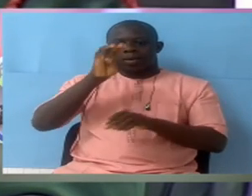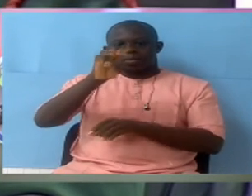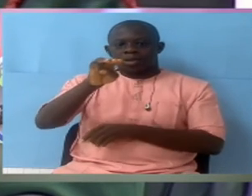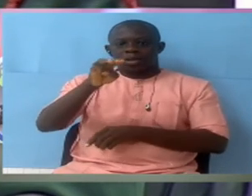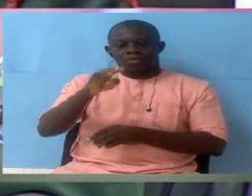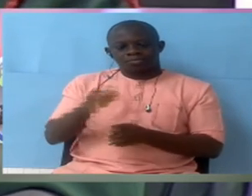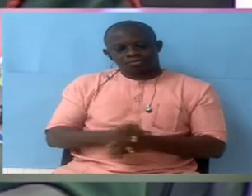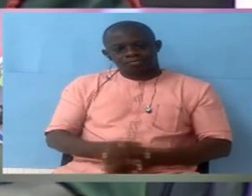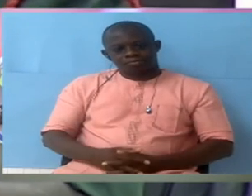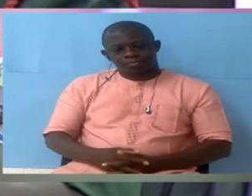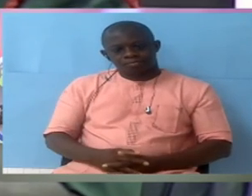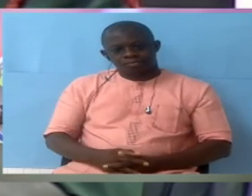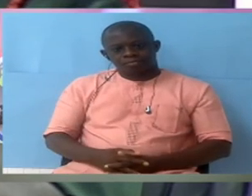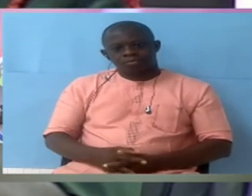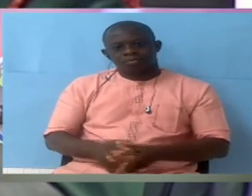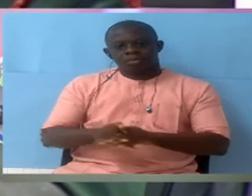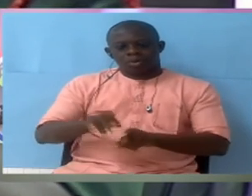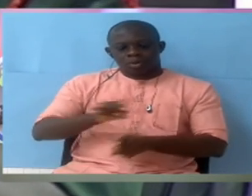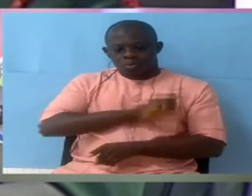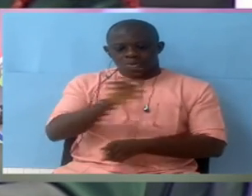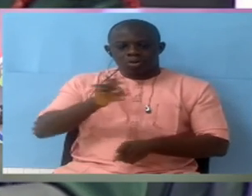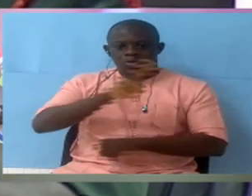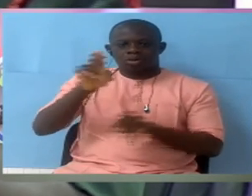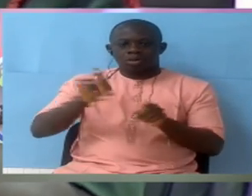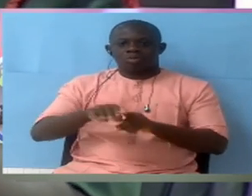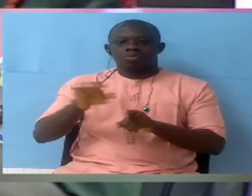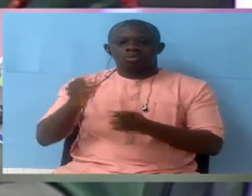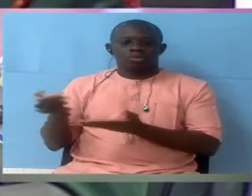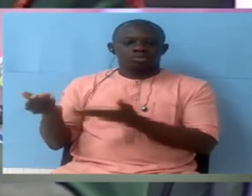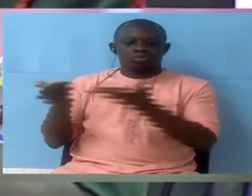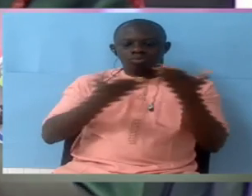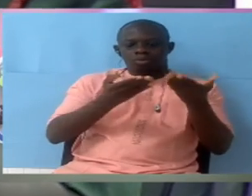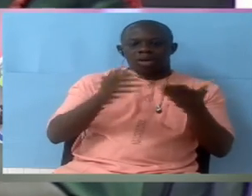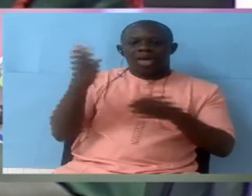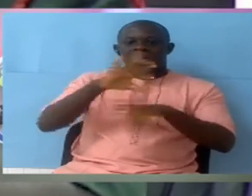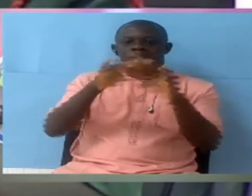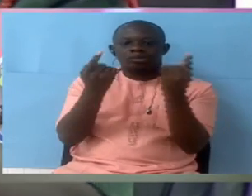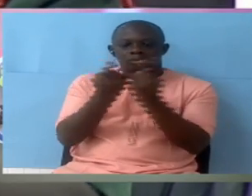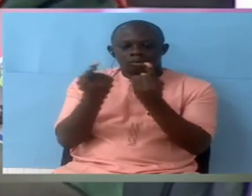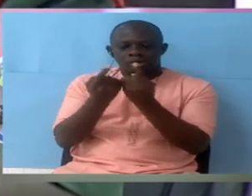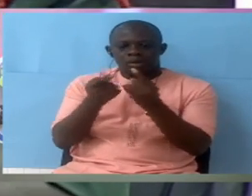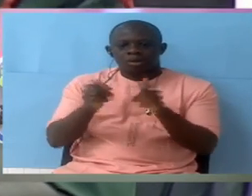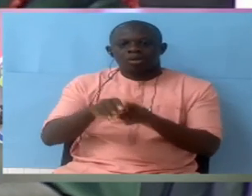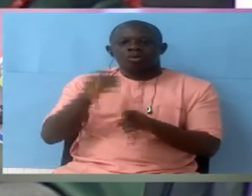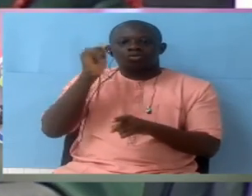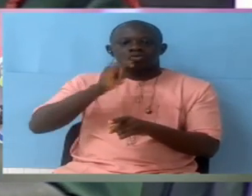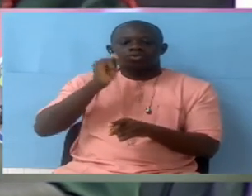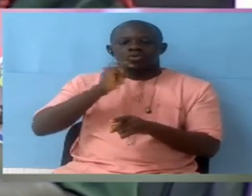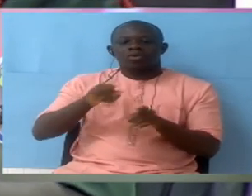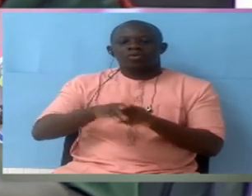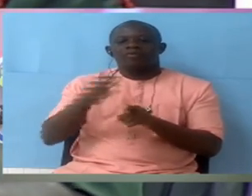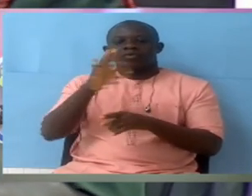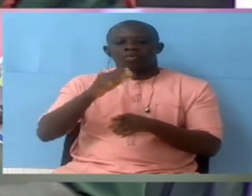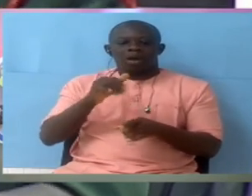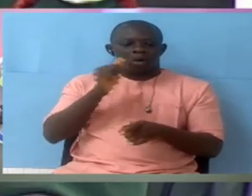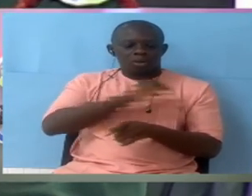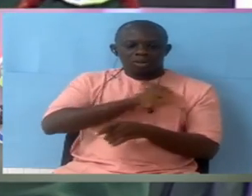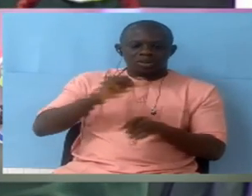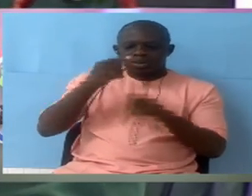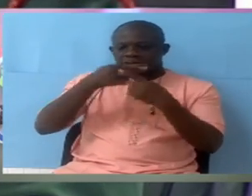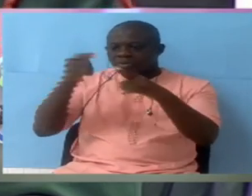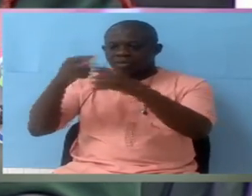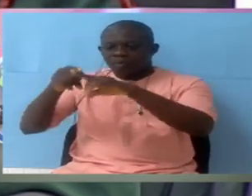are not going to take along anything that we are siphoning from our various